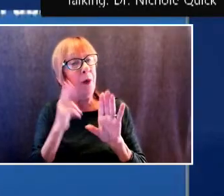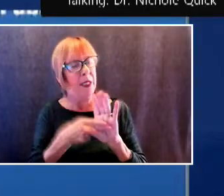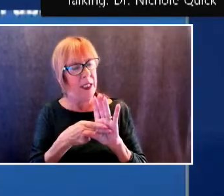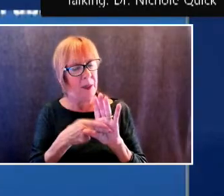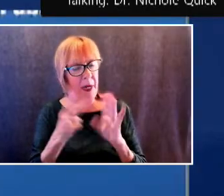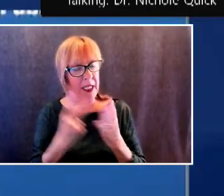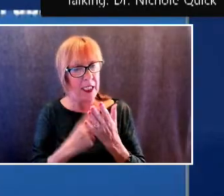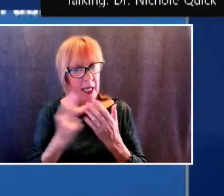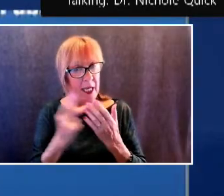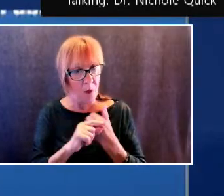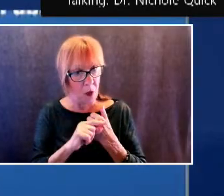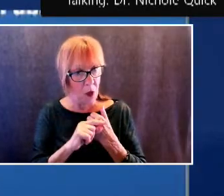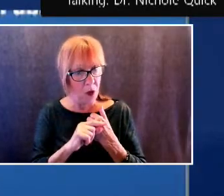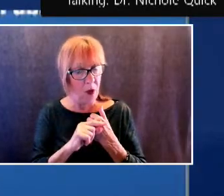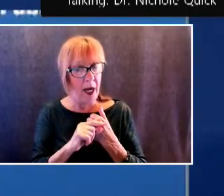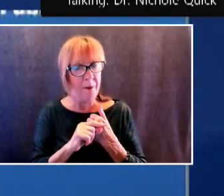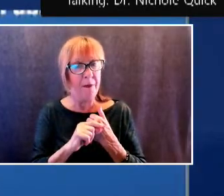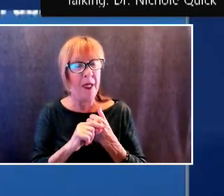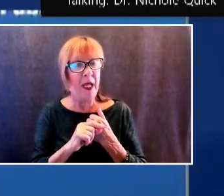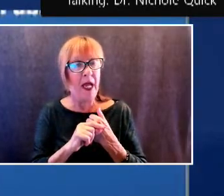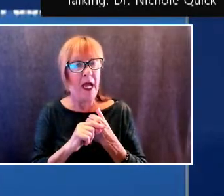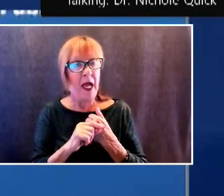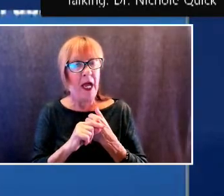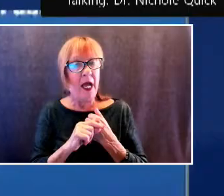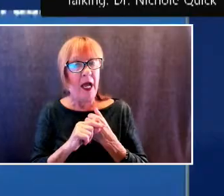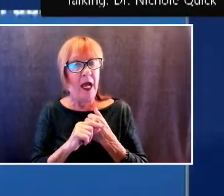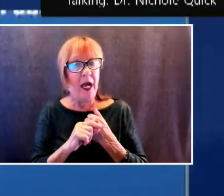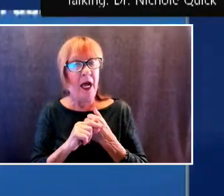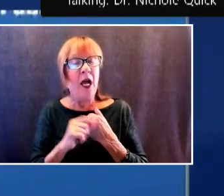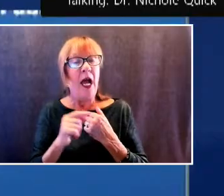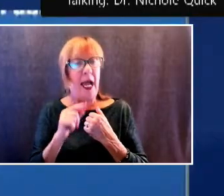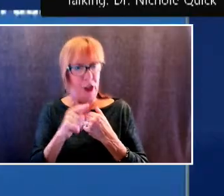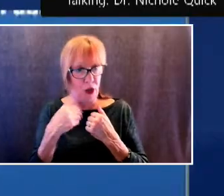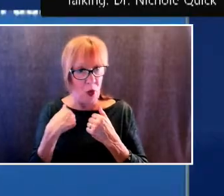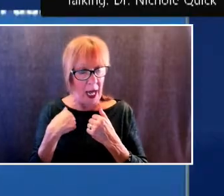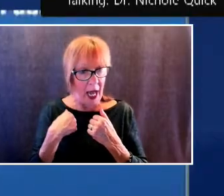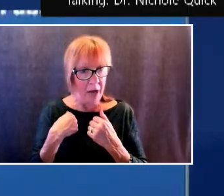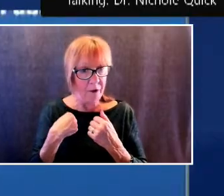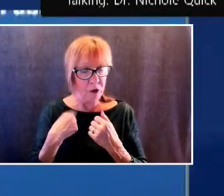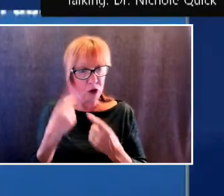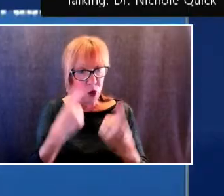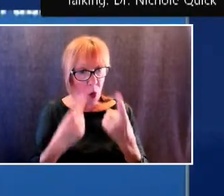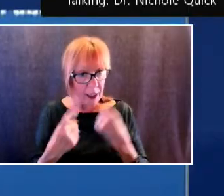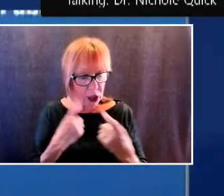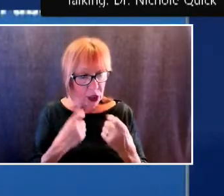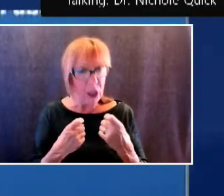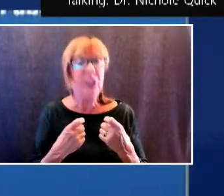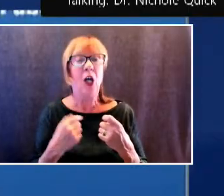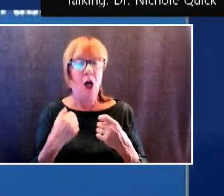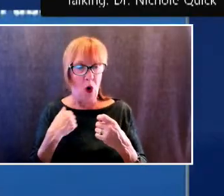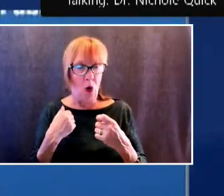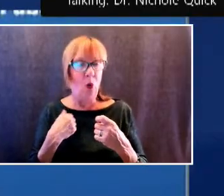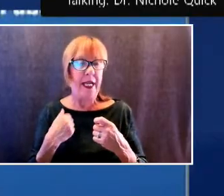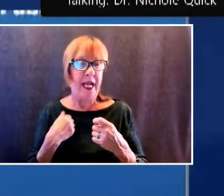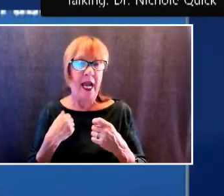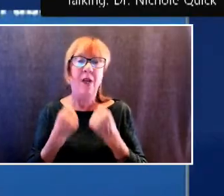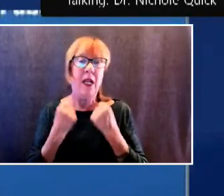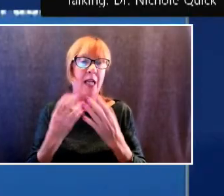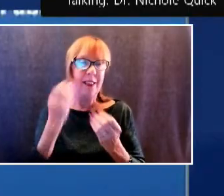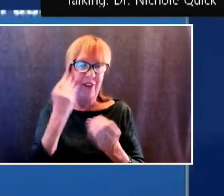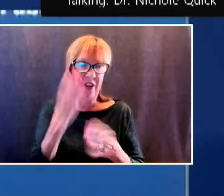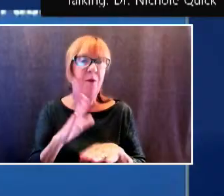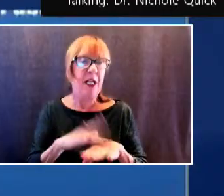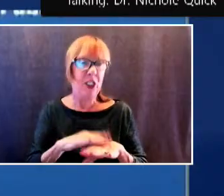are further questions related to their results, we do have information on the website on interpretation, reference material,